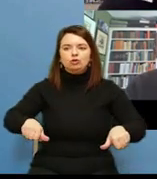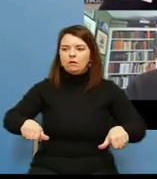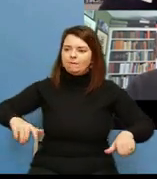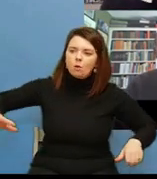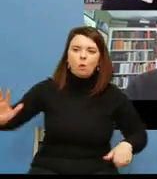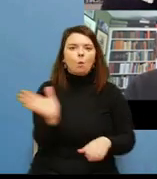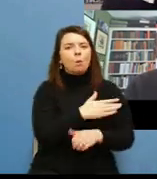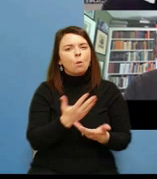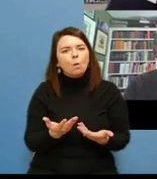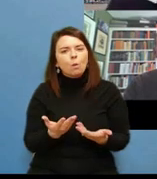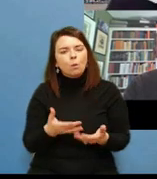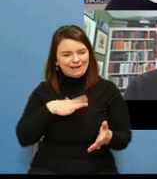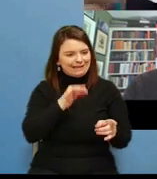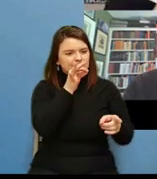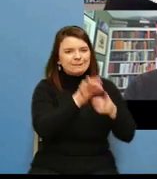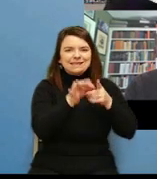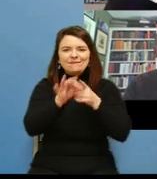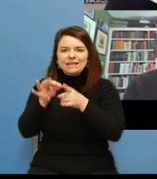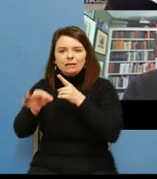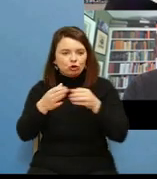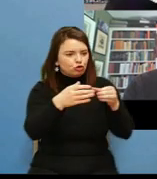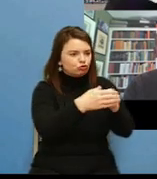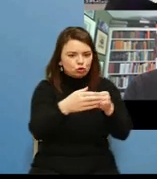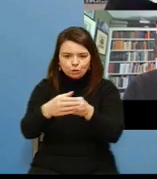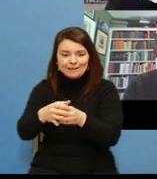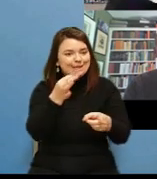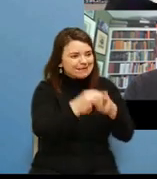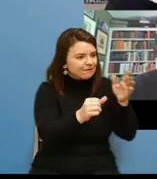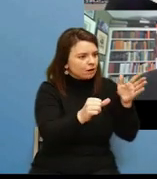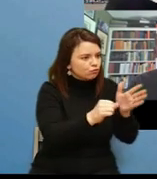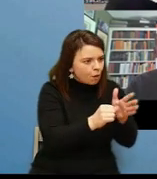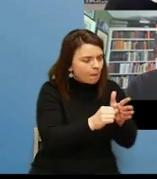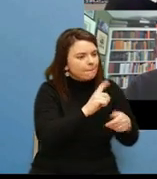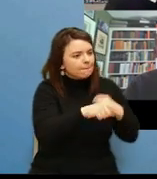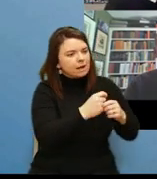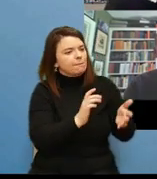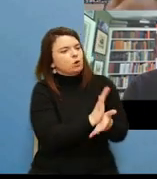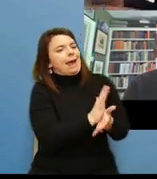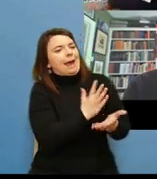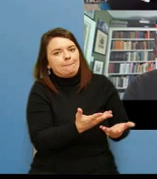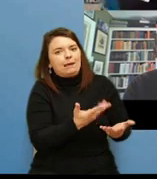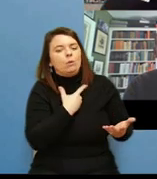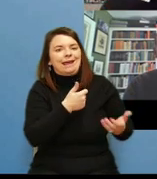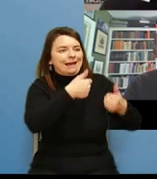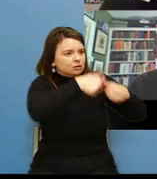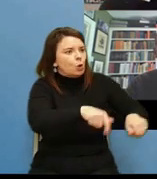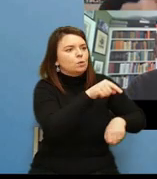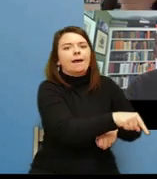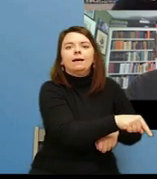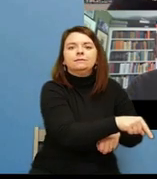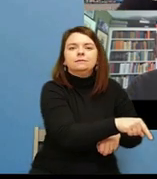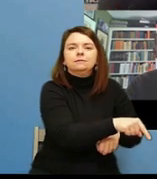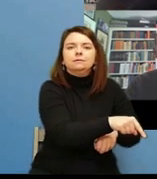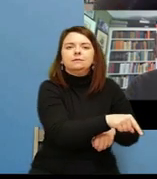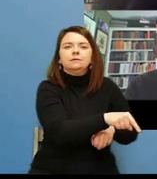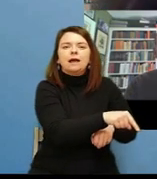massive blanket solution for everybody if we have some quite specific groups who have specific problems, and that makes them unhappy